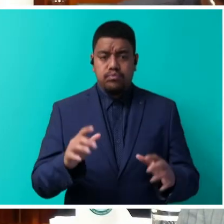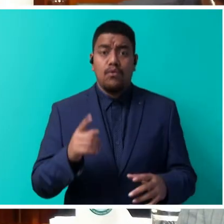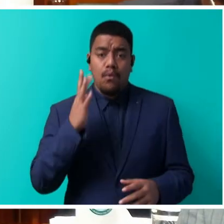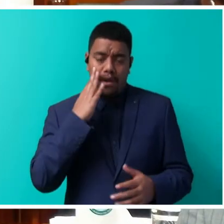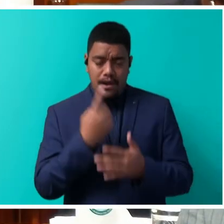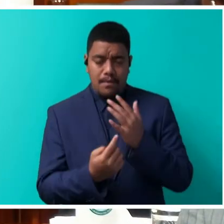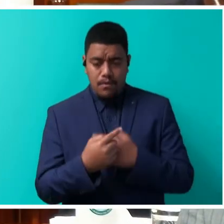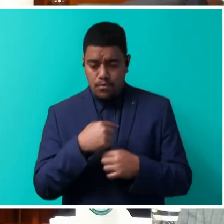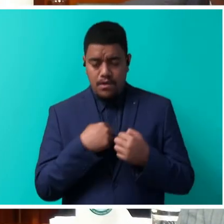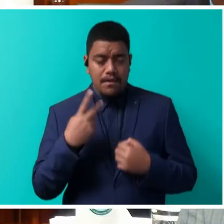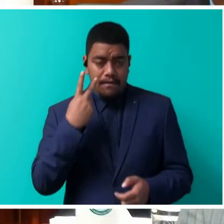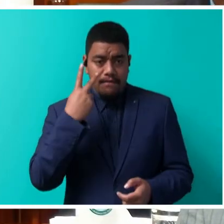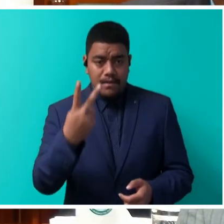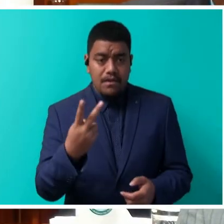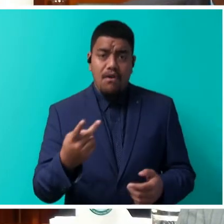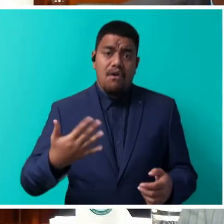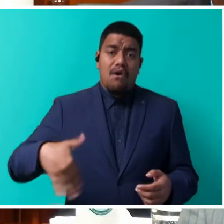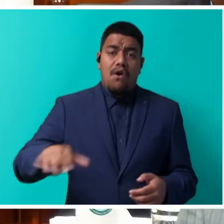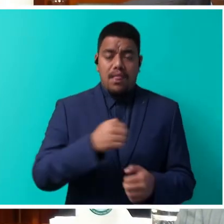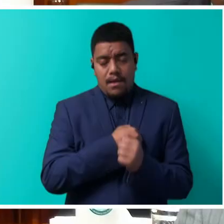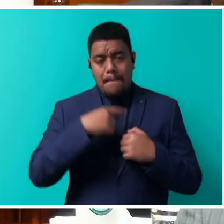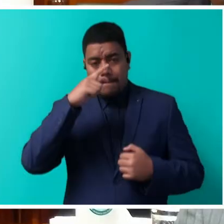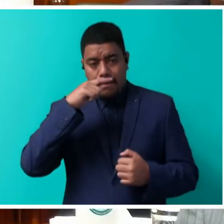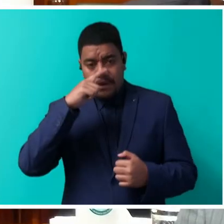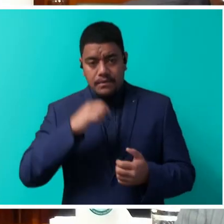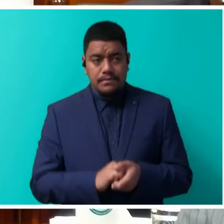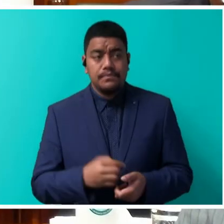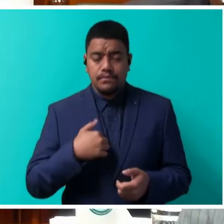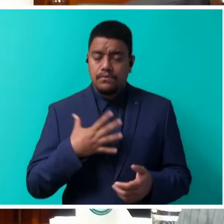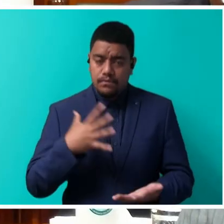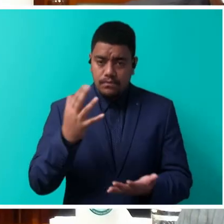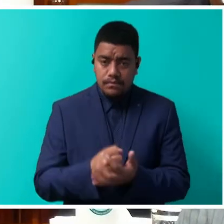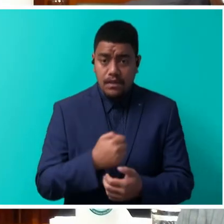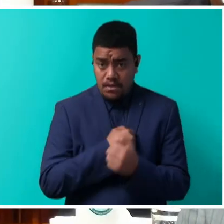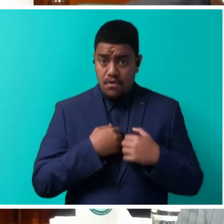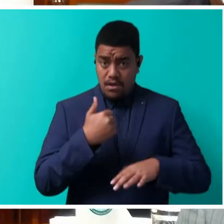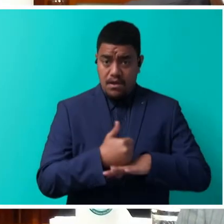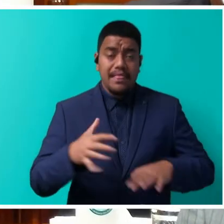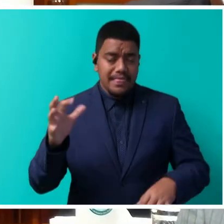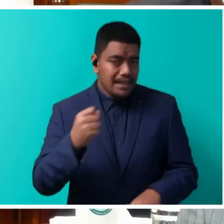visit. To all our people, I reaffirm that your coalition government takes